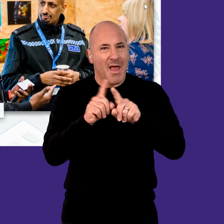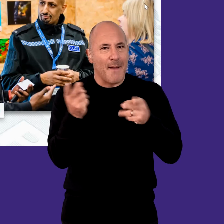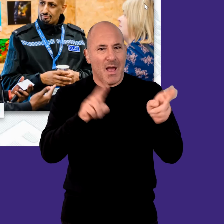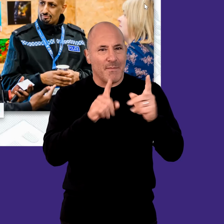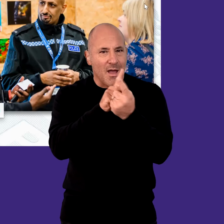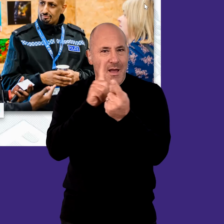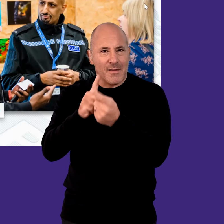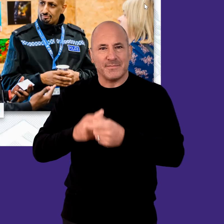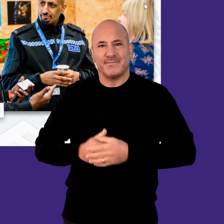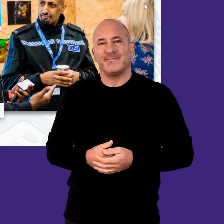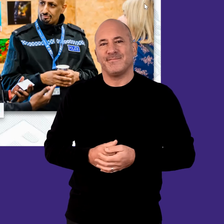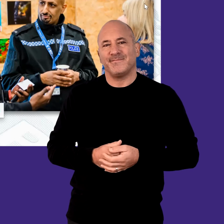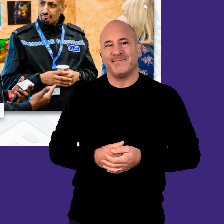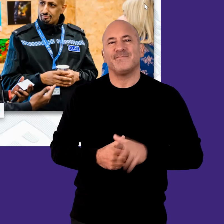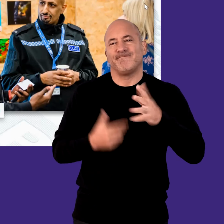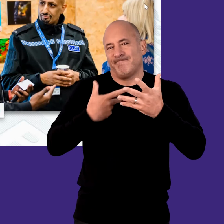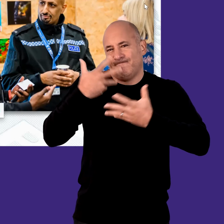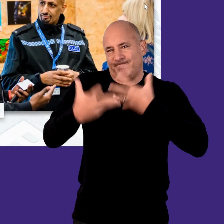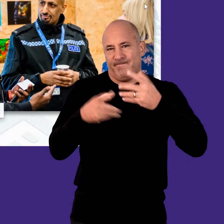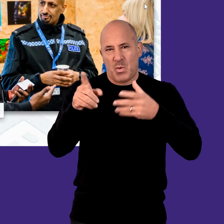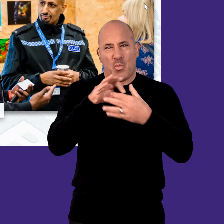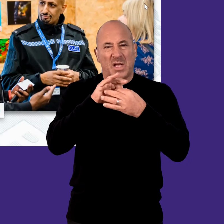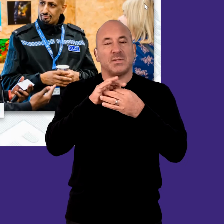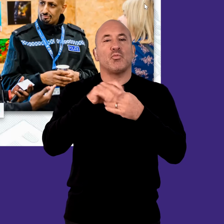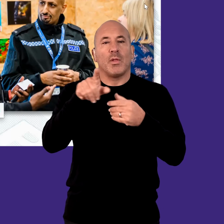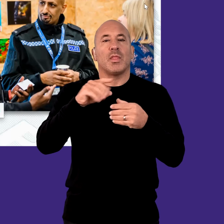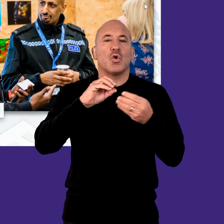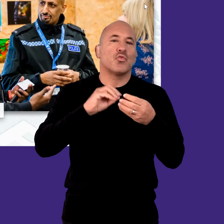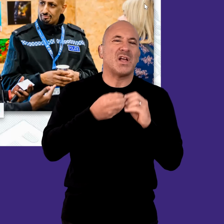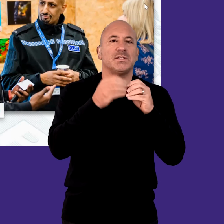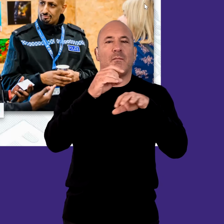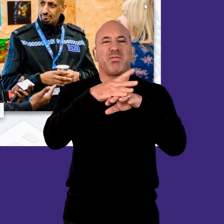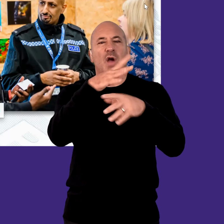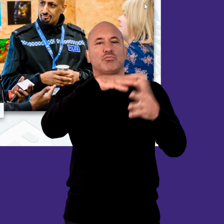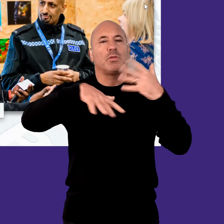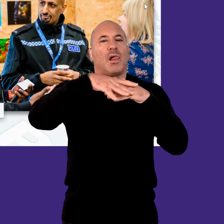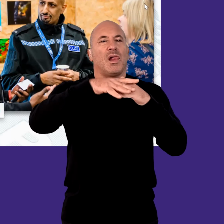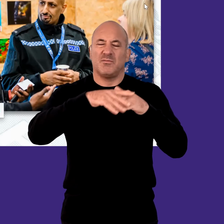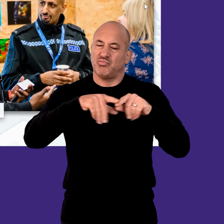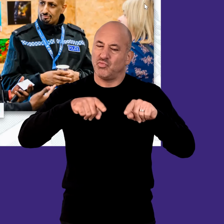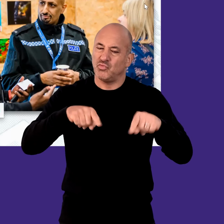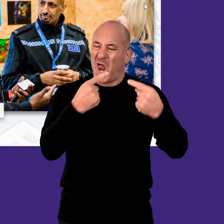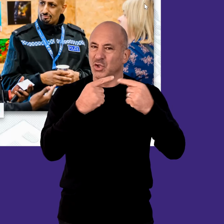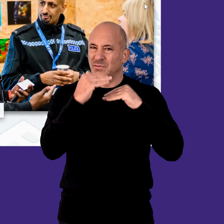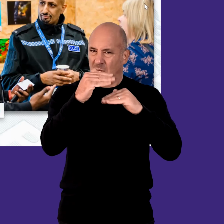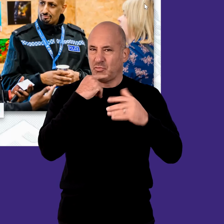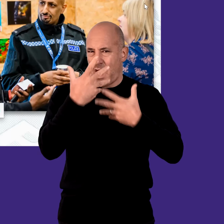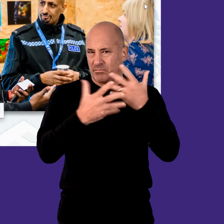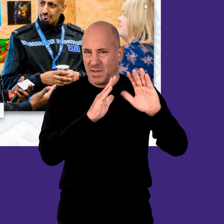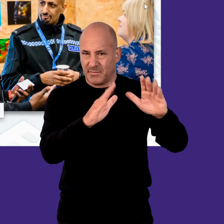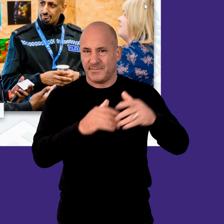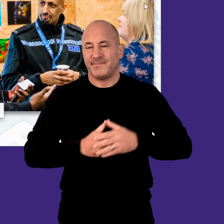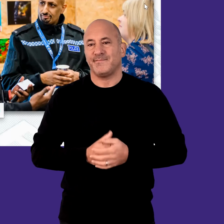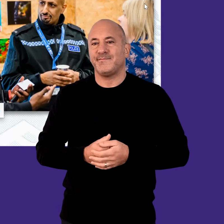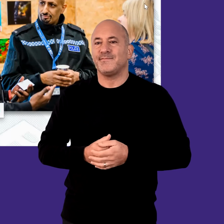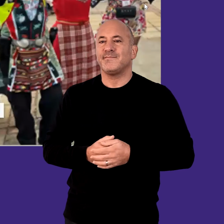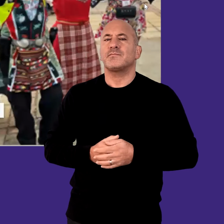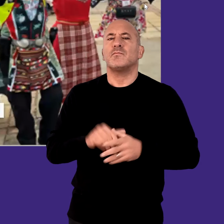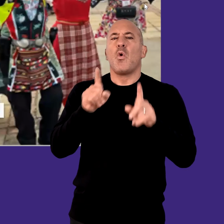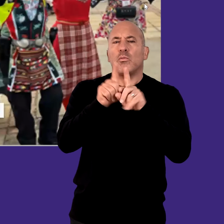those more positive relationships. I will talk more about the relationships kind of creative practitioners in the challenges section as